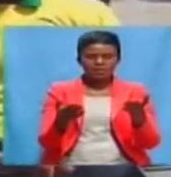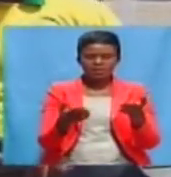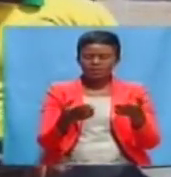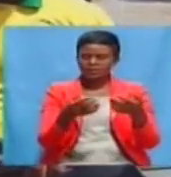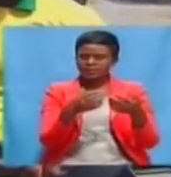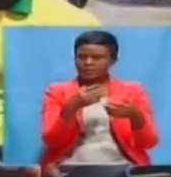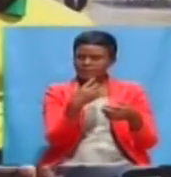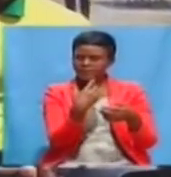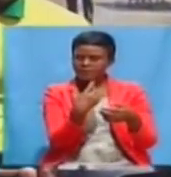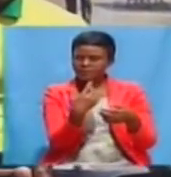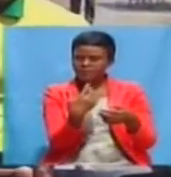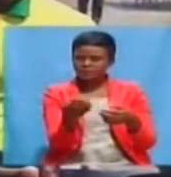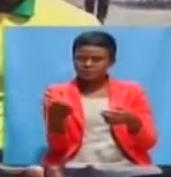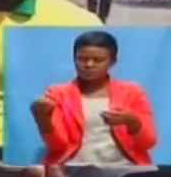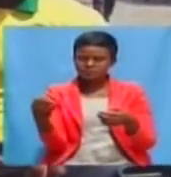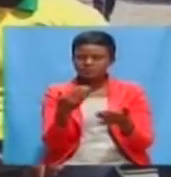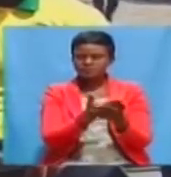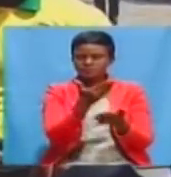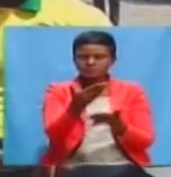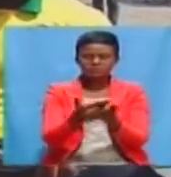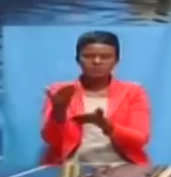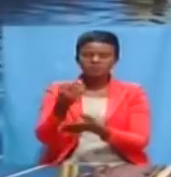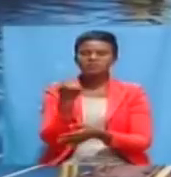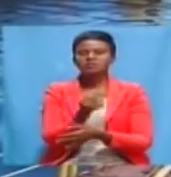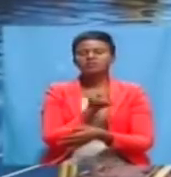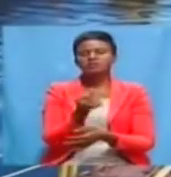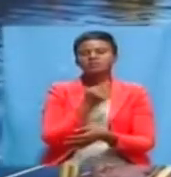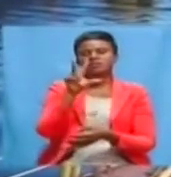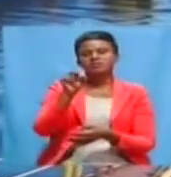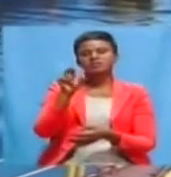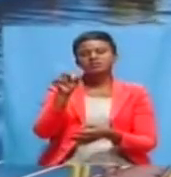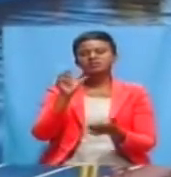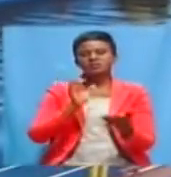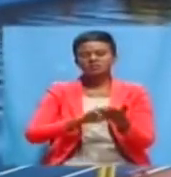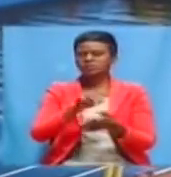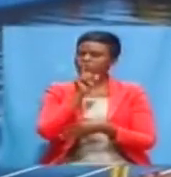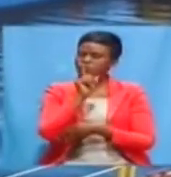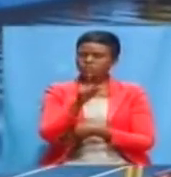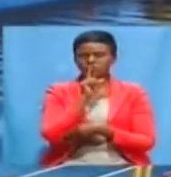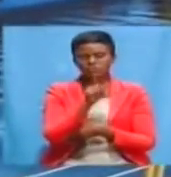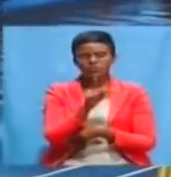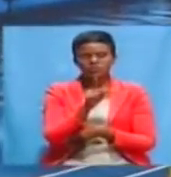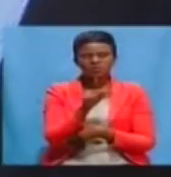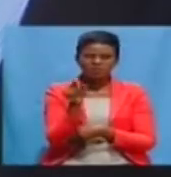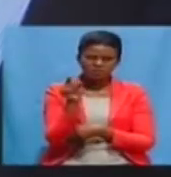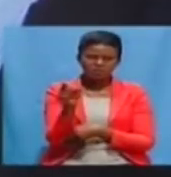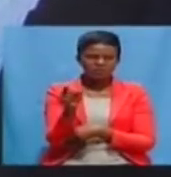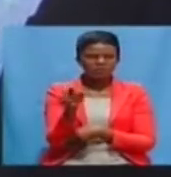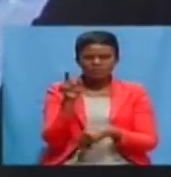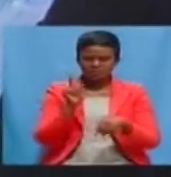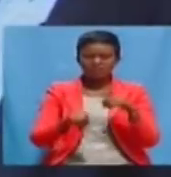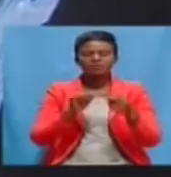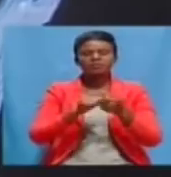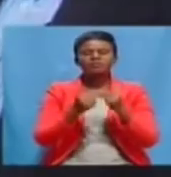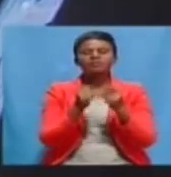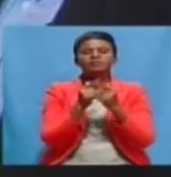being procured of only 30,000, surely this shouldn't be an issue. Minister of Works